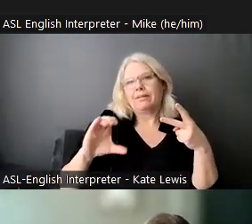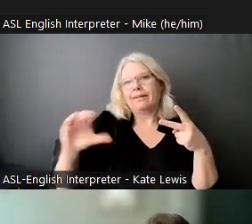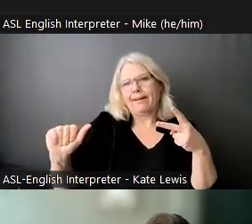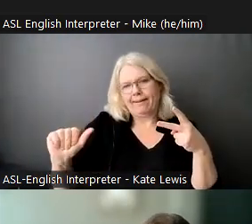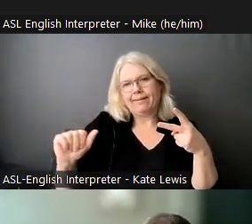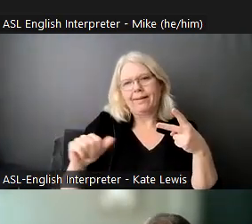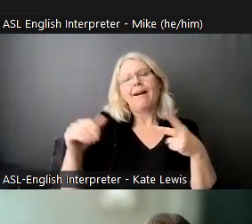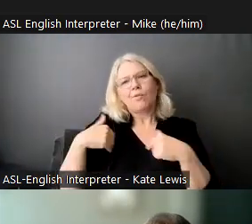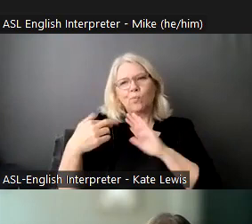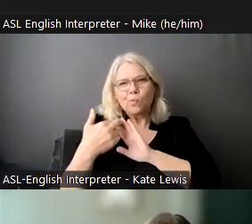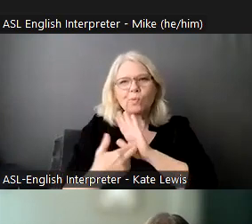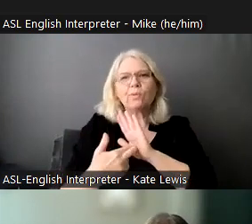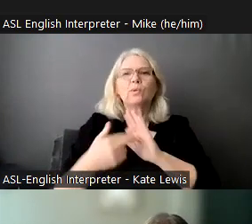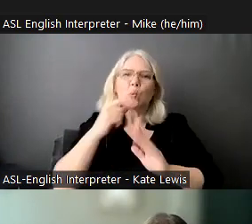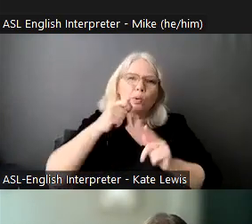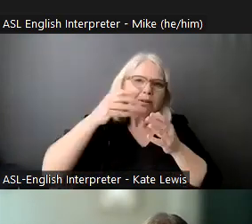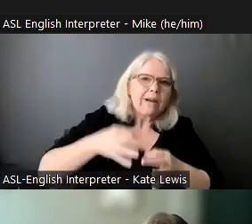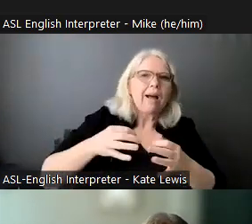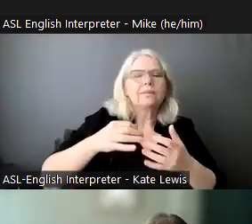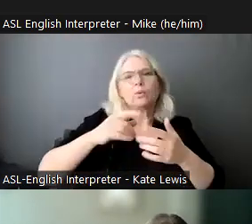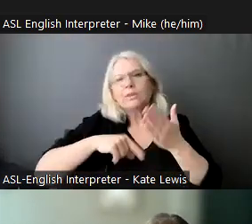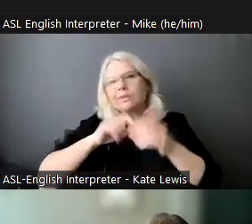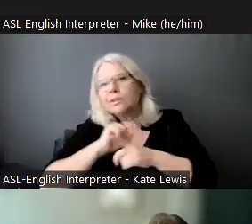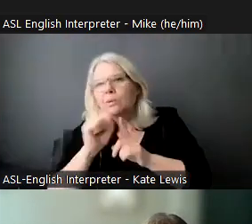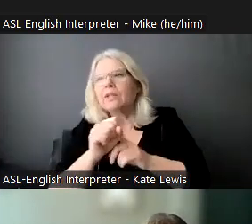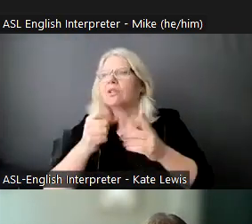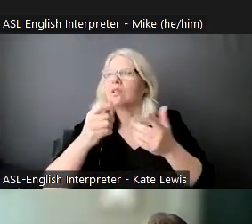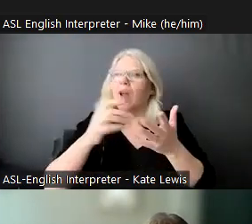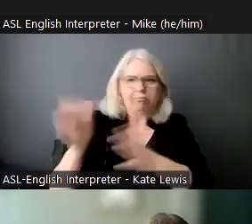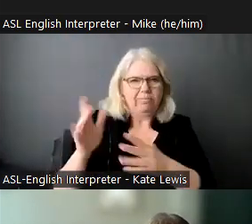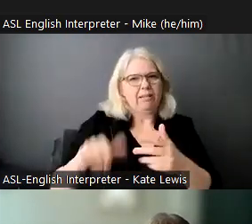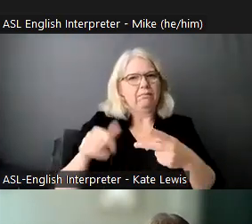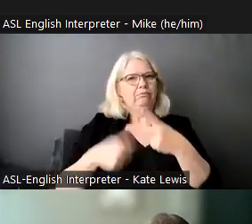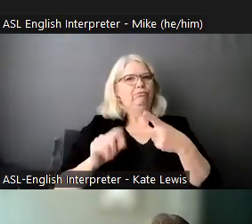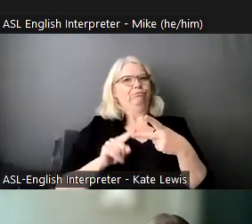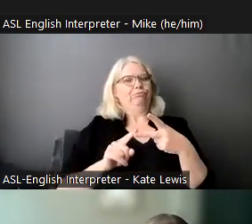when about treatment and about long-term care. Okay, go ahead.